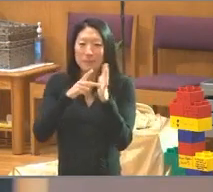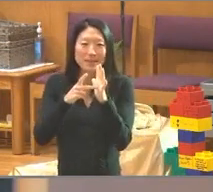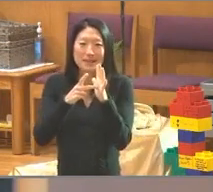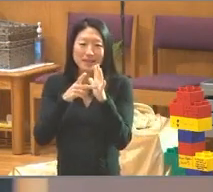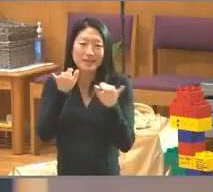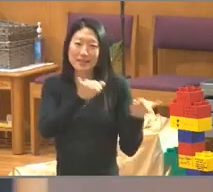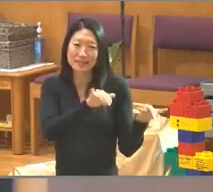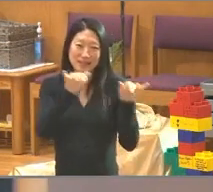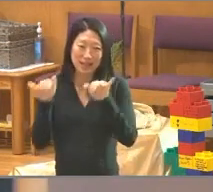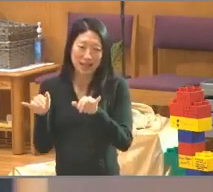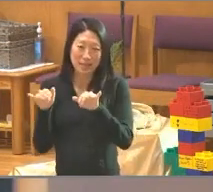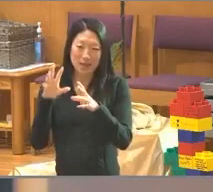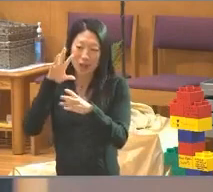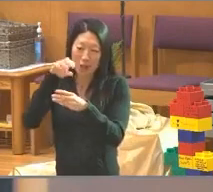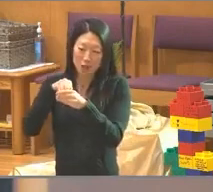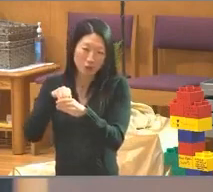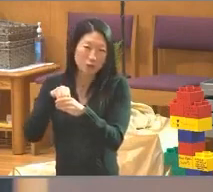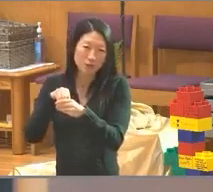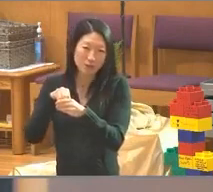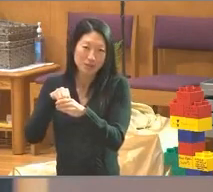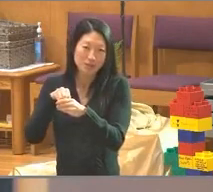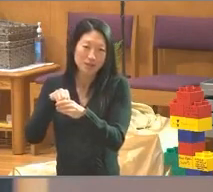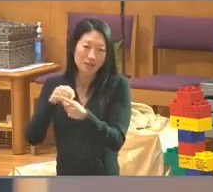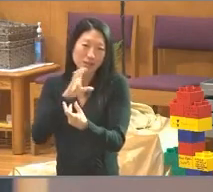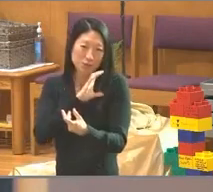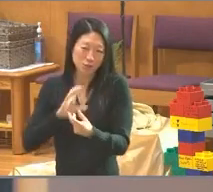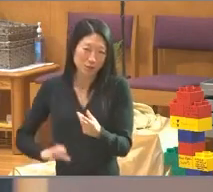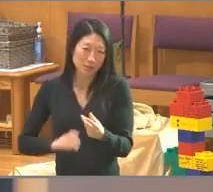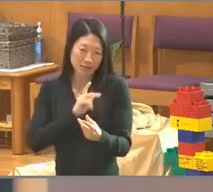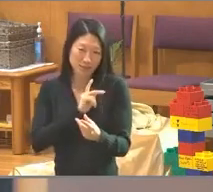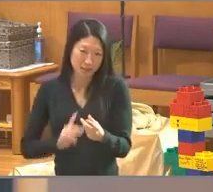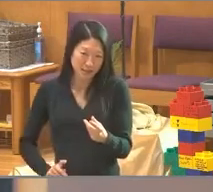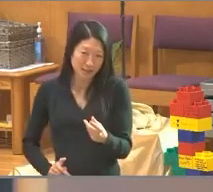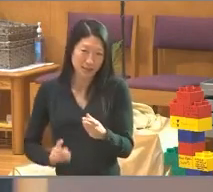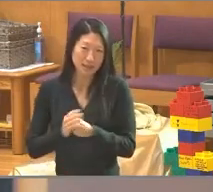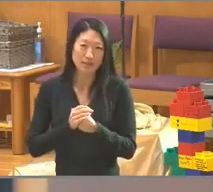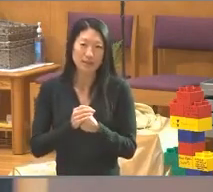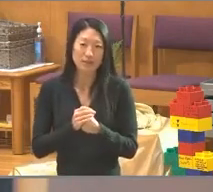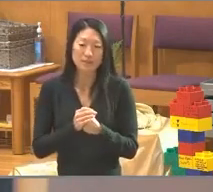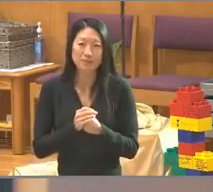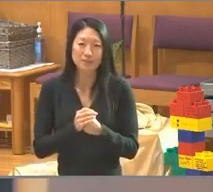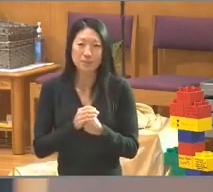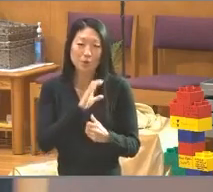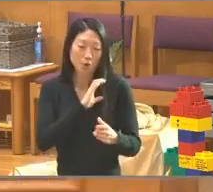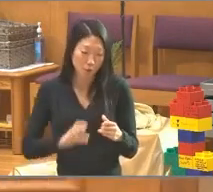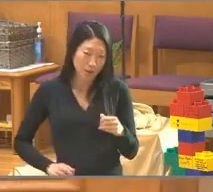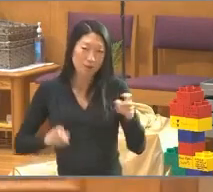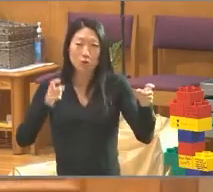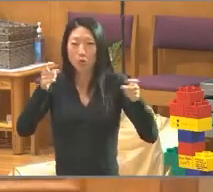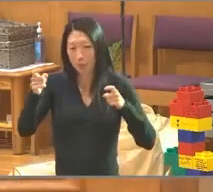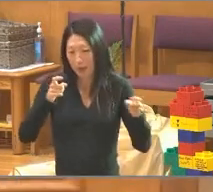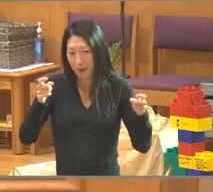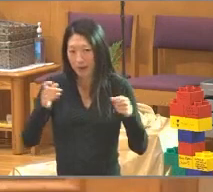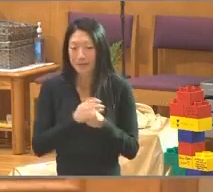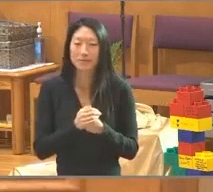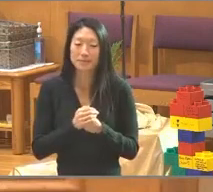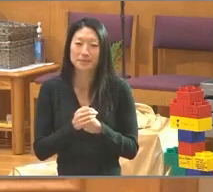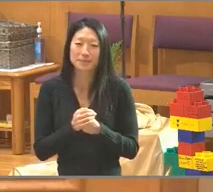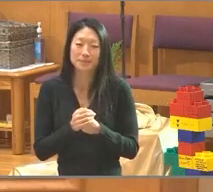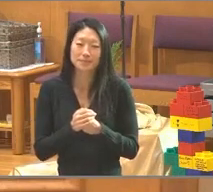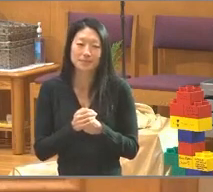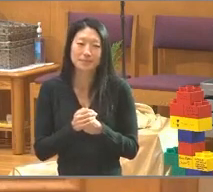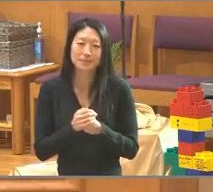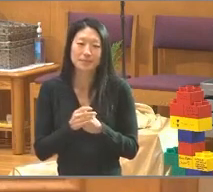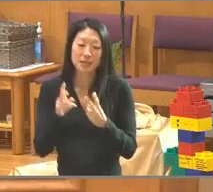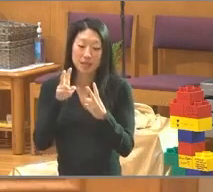more inclusive language one is the latter. And we can talk more about that anytime you want. But Christ the King Sunday began